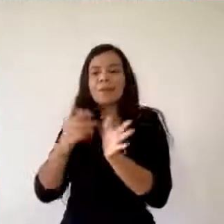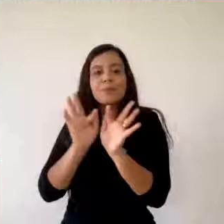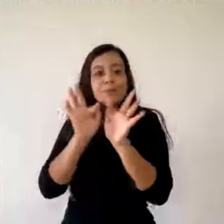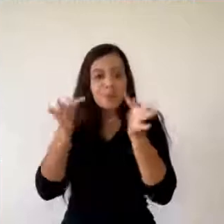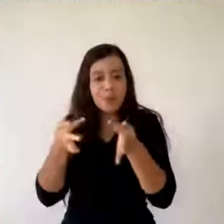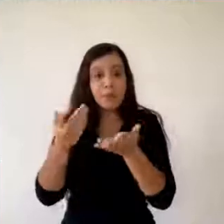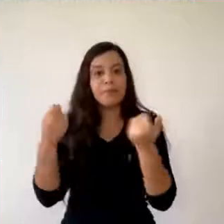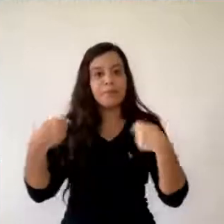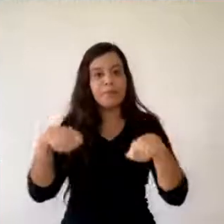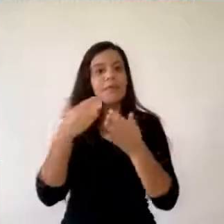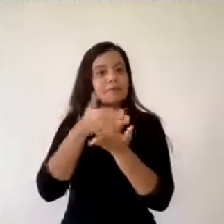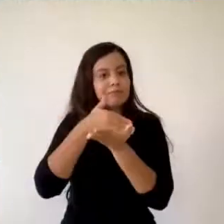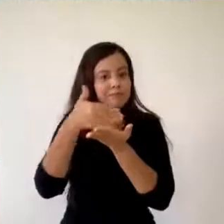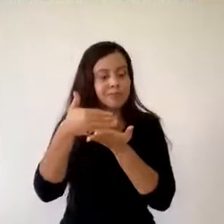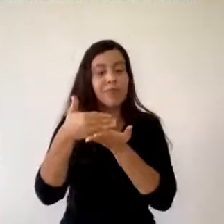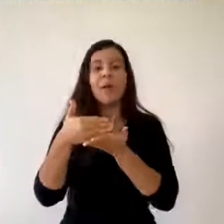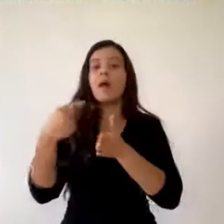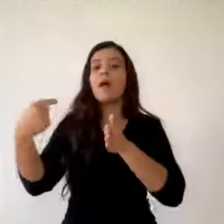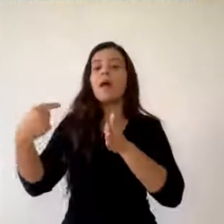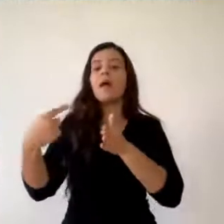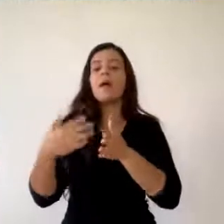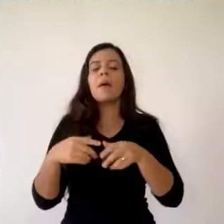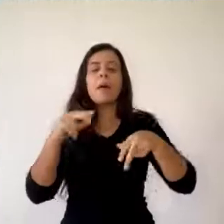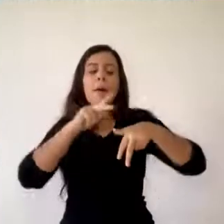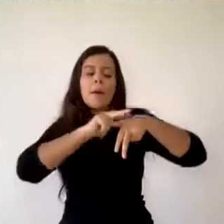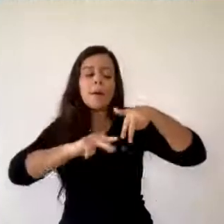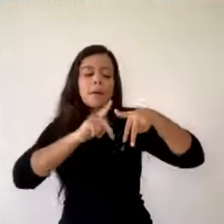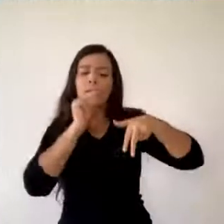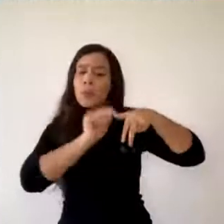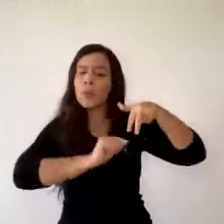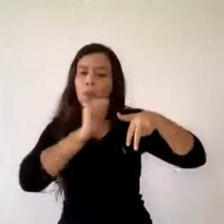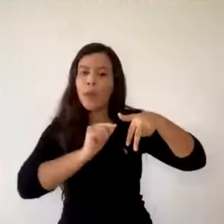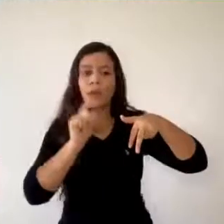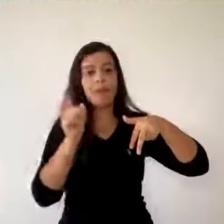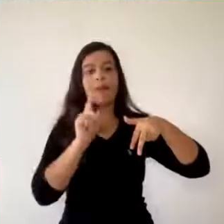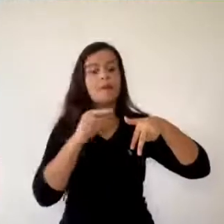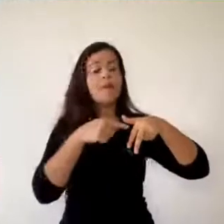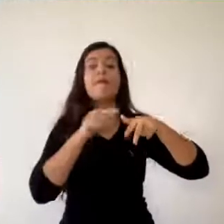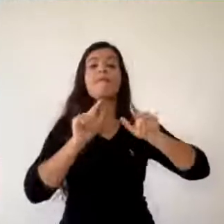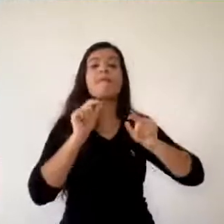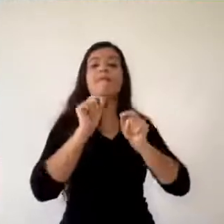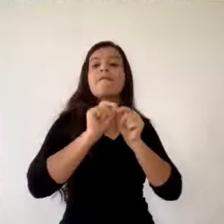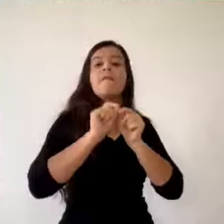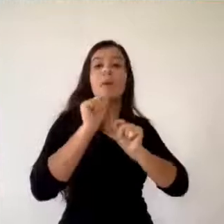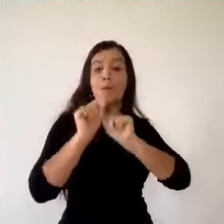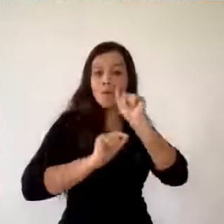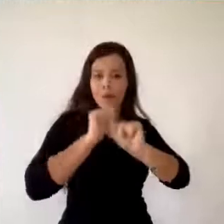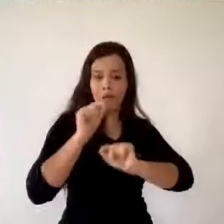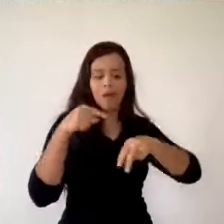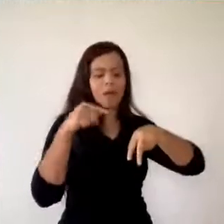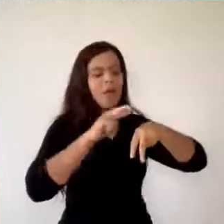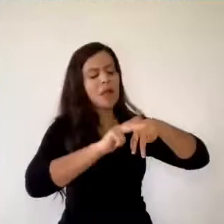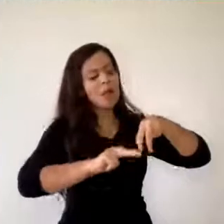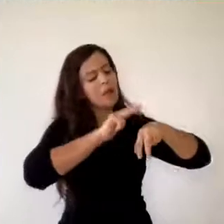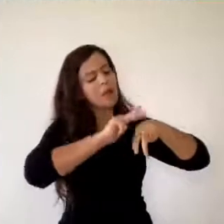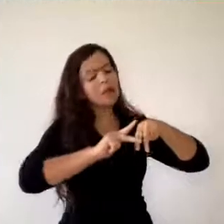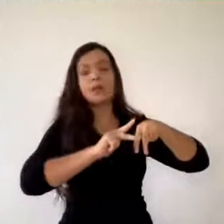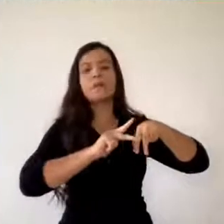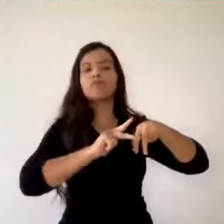to start thinking about this. The issue is not what gender is, but rather what gender